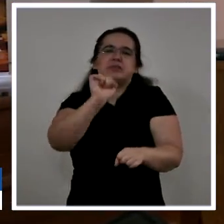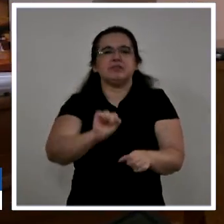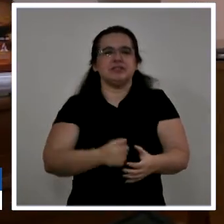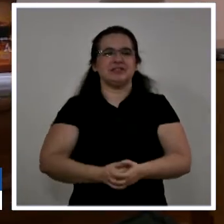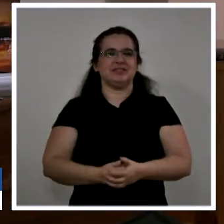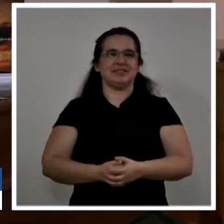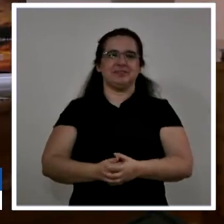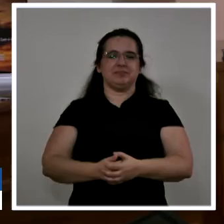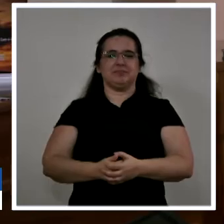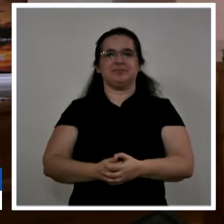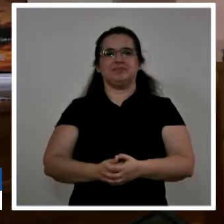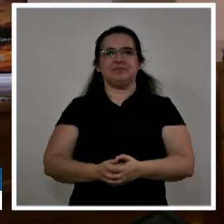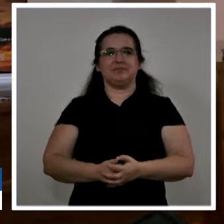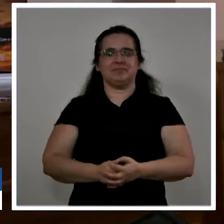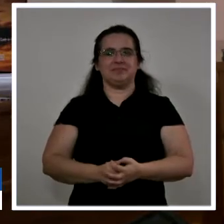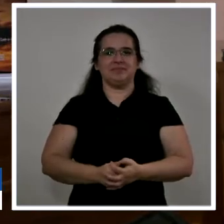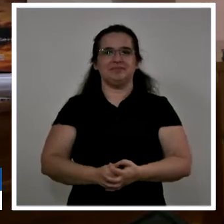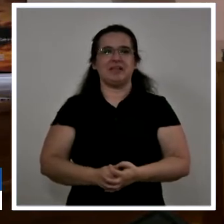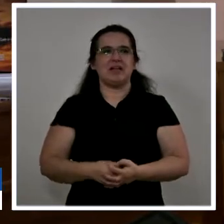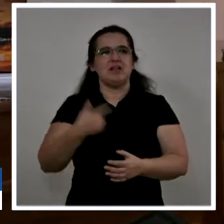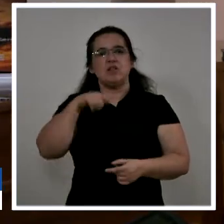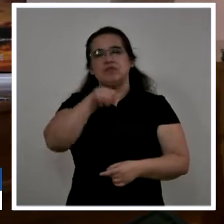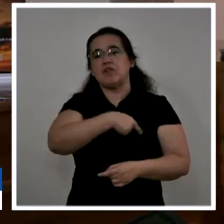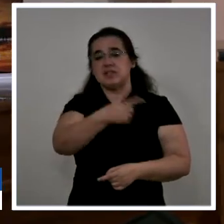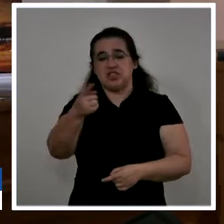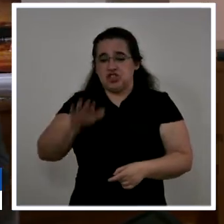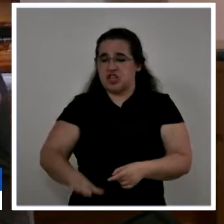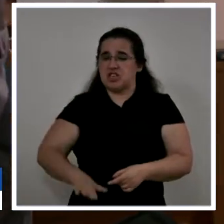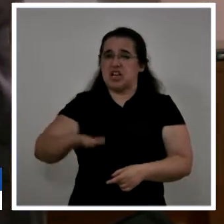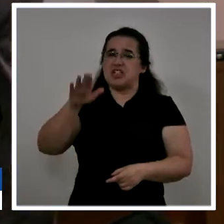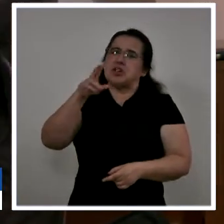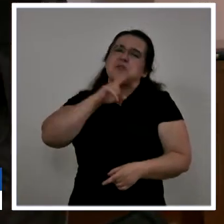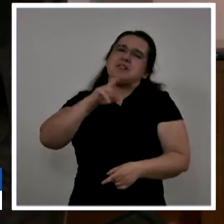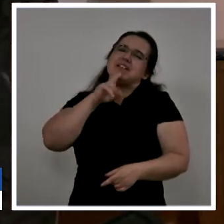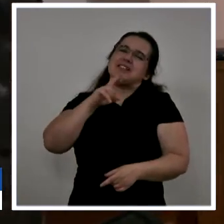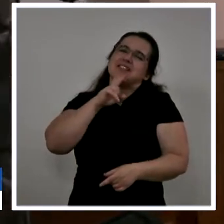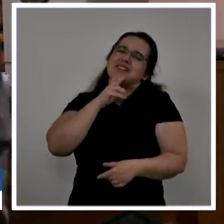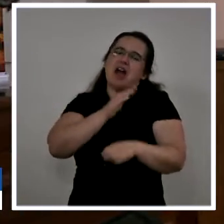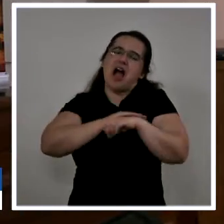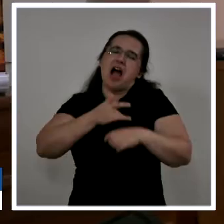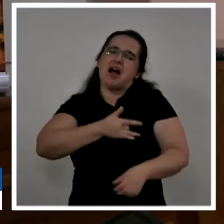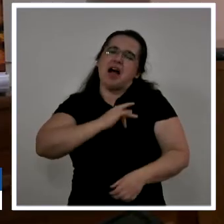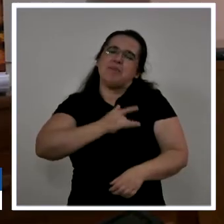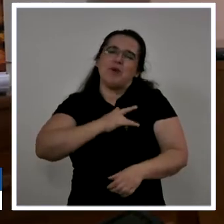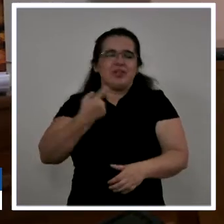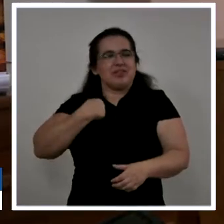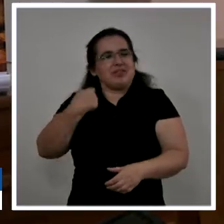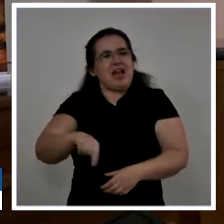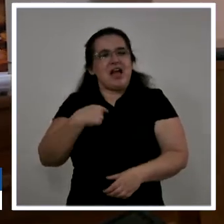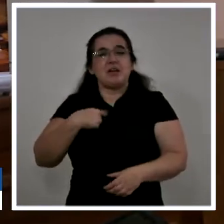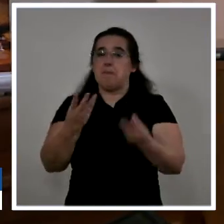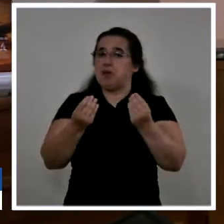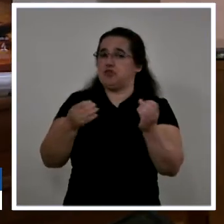a very well-ordered mouse. E vocês crescem e tornam-se um ratinho muito bem arrumadinho. You don't have fear.